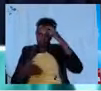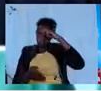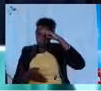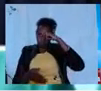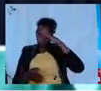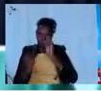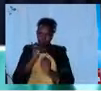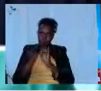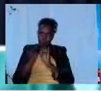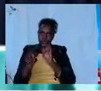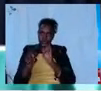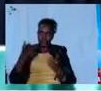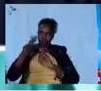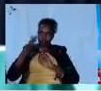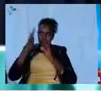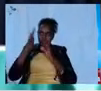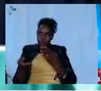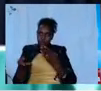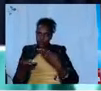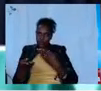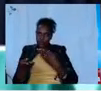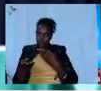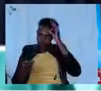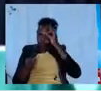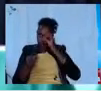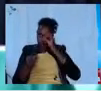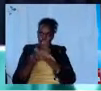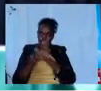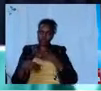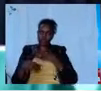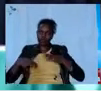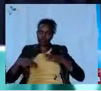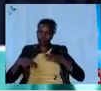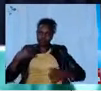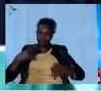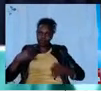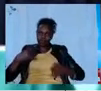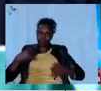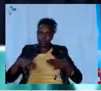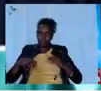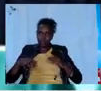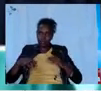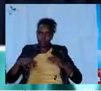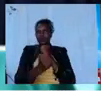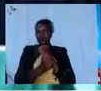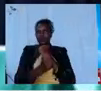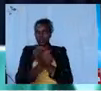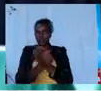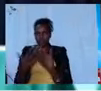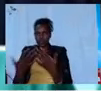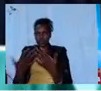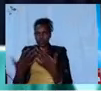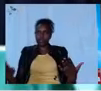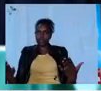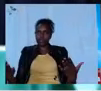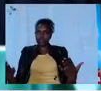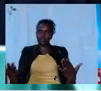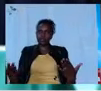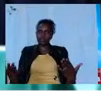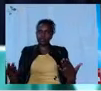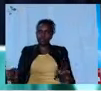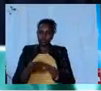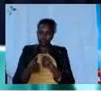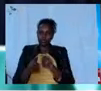and justice. May your minister serve you faithfully. In the valley of the shadow of death, protect us with your rod and